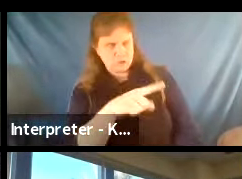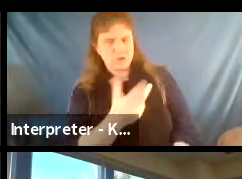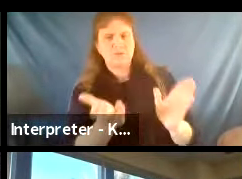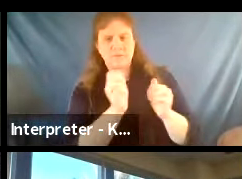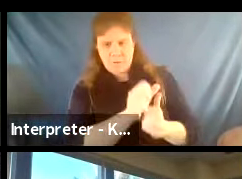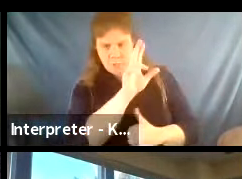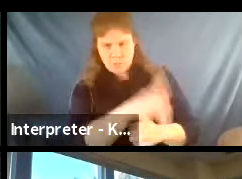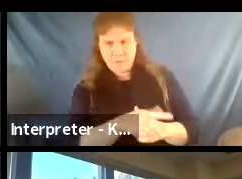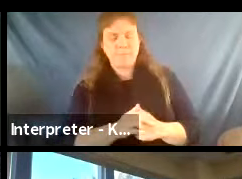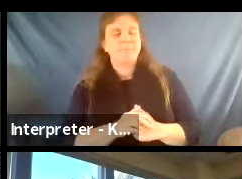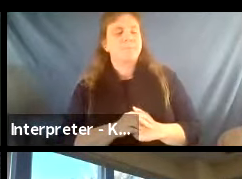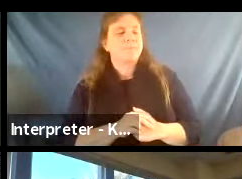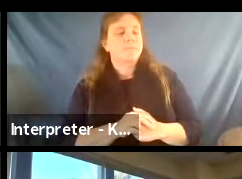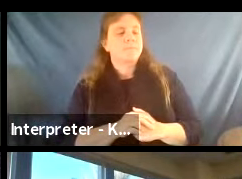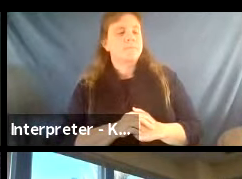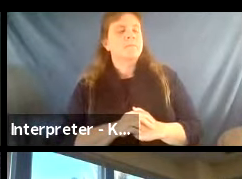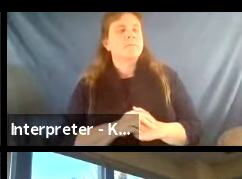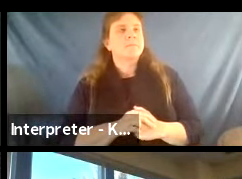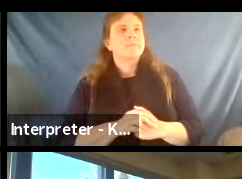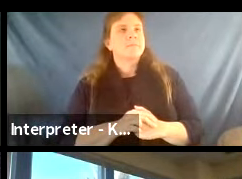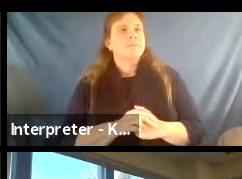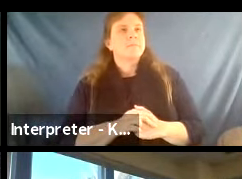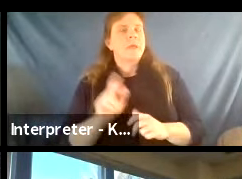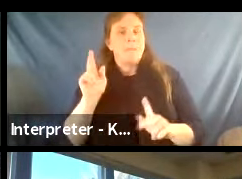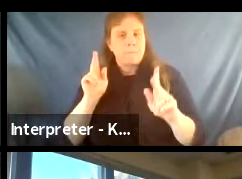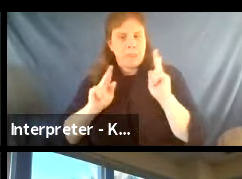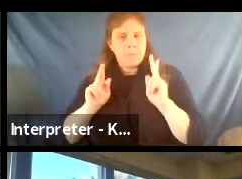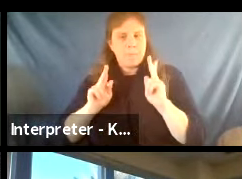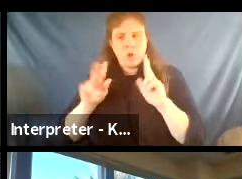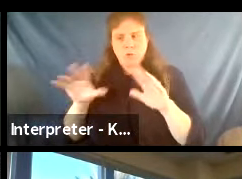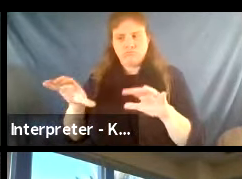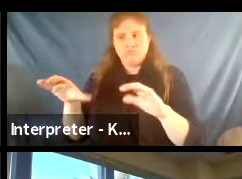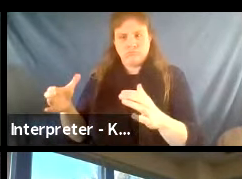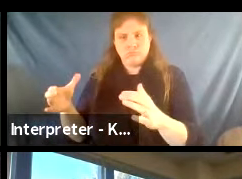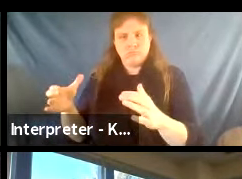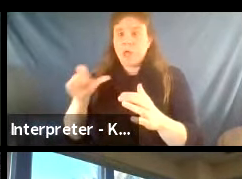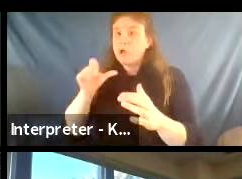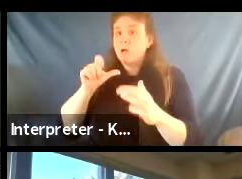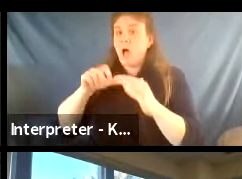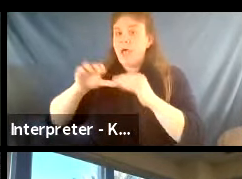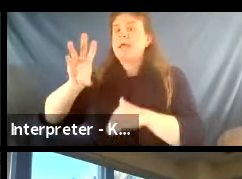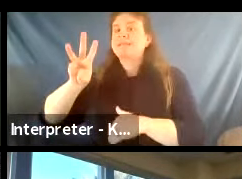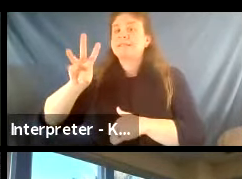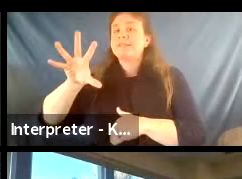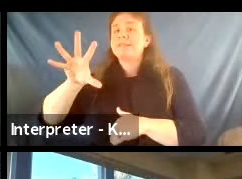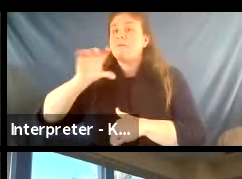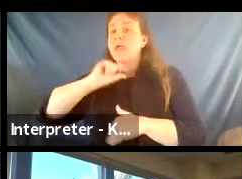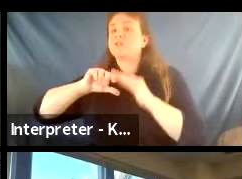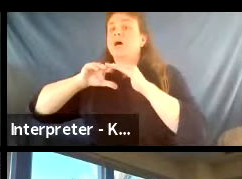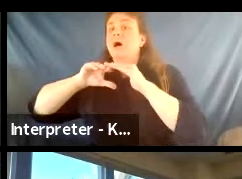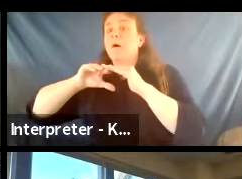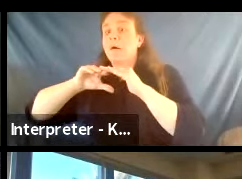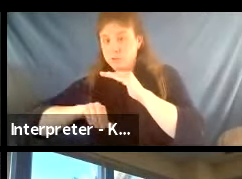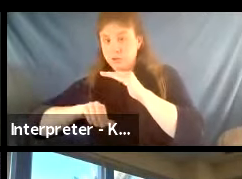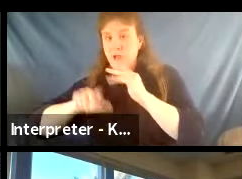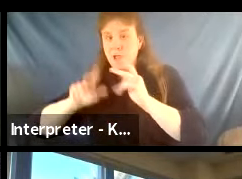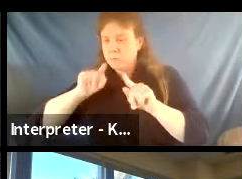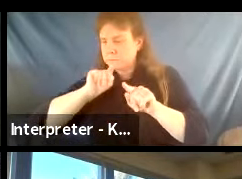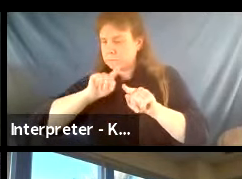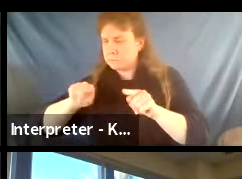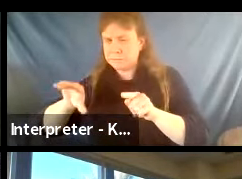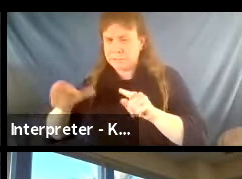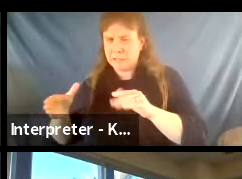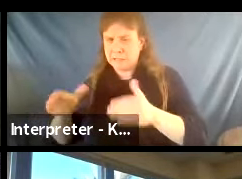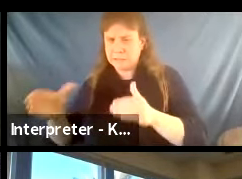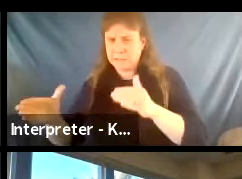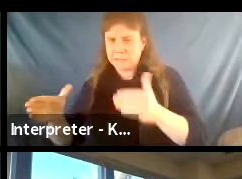if you look at the people who are dying from COVID who are not over 65, and you look at what were their